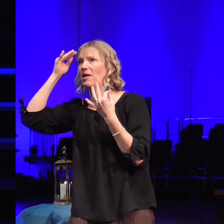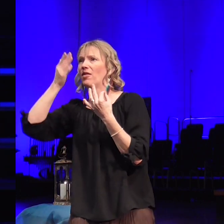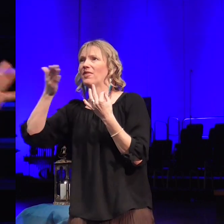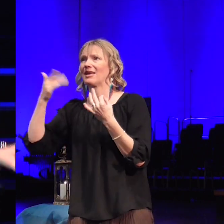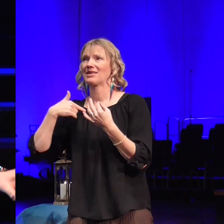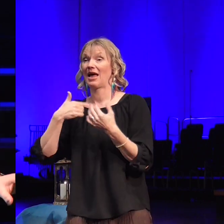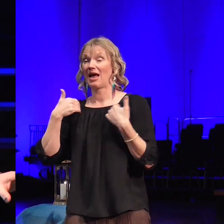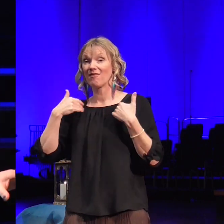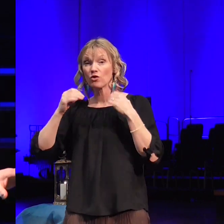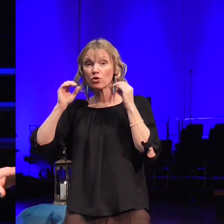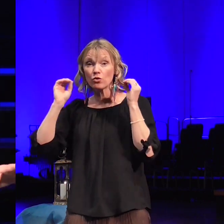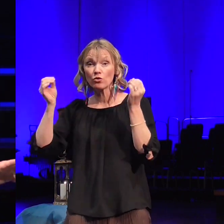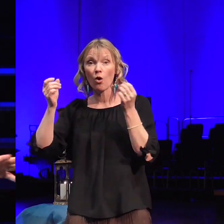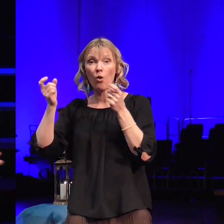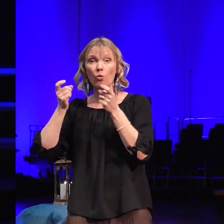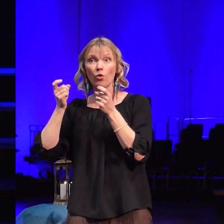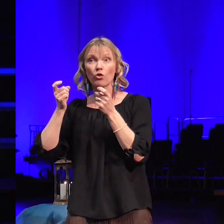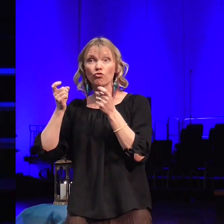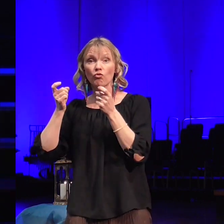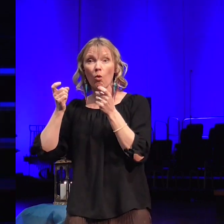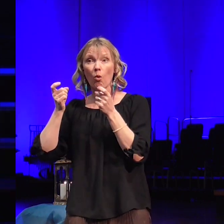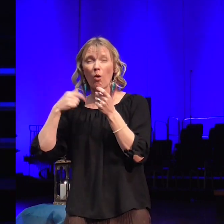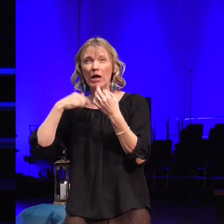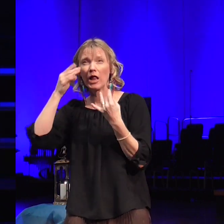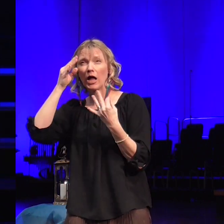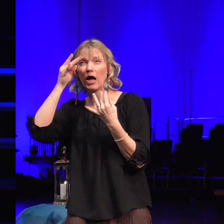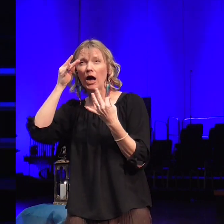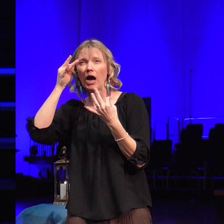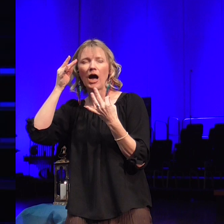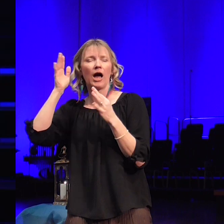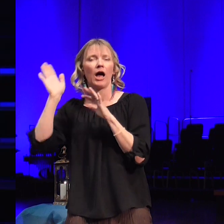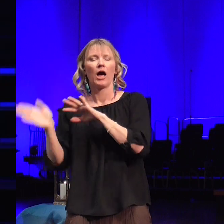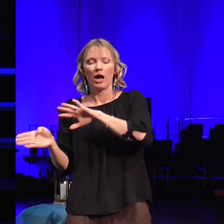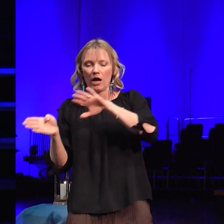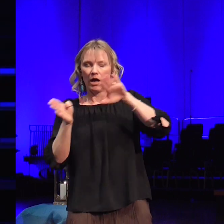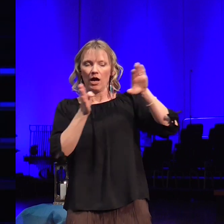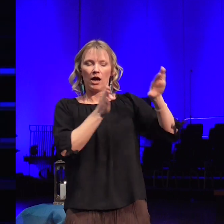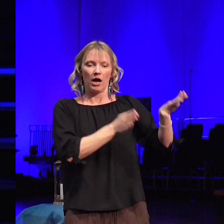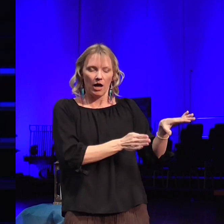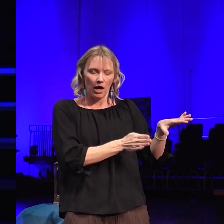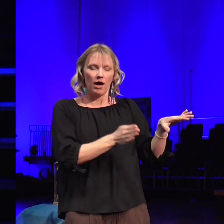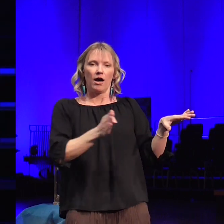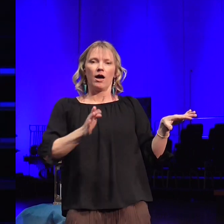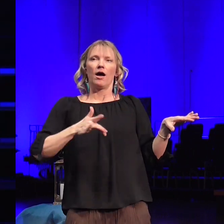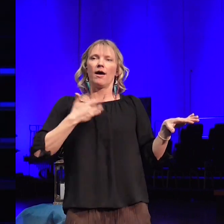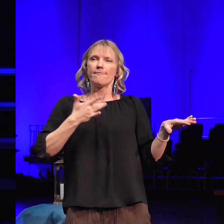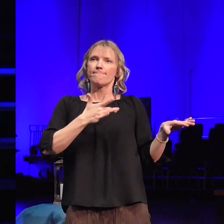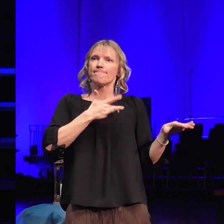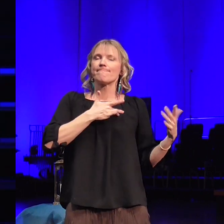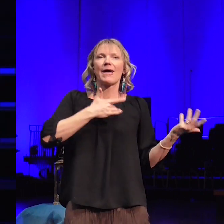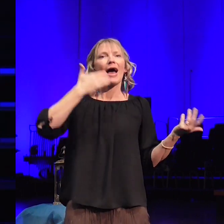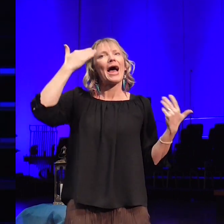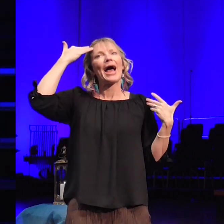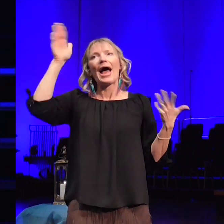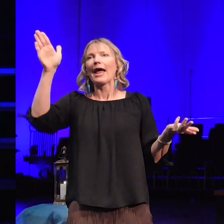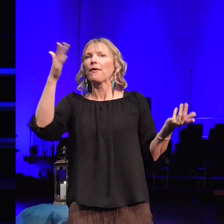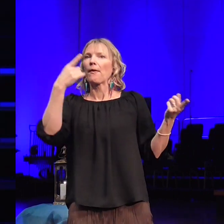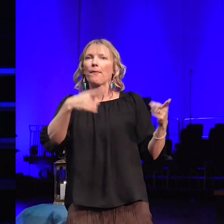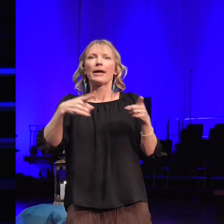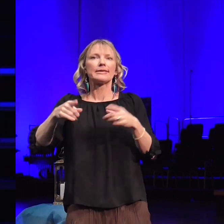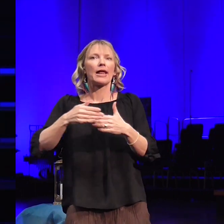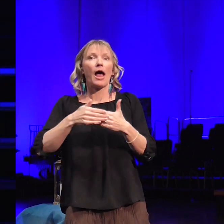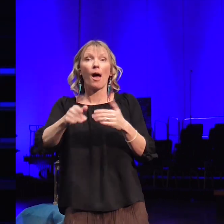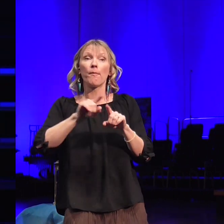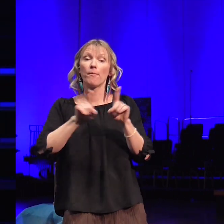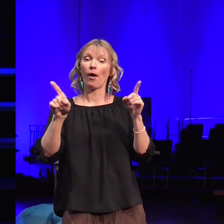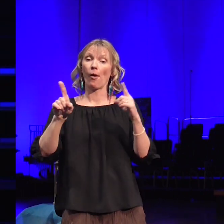absolutely no control over, I can feel that presence that can tell me, I don't know how that's going to turn out. But when